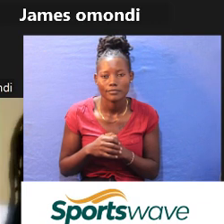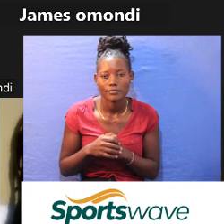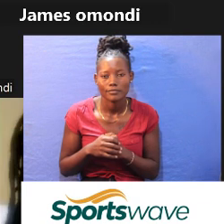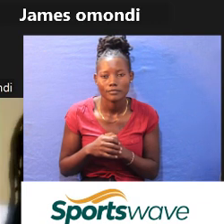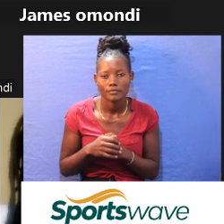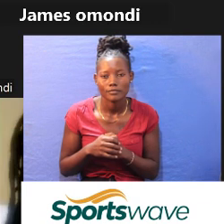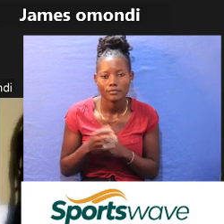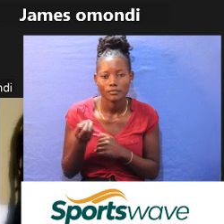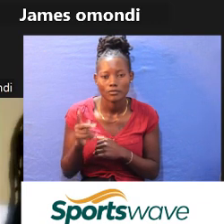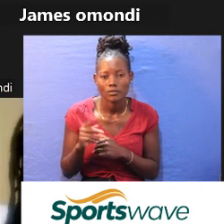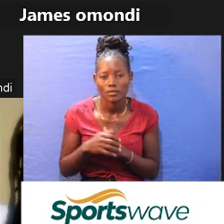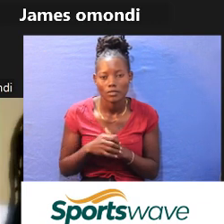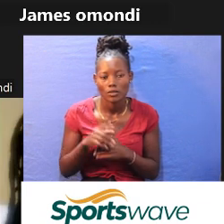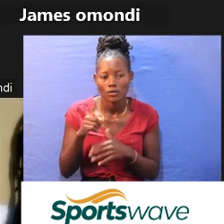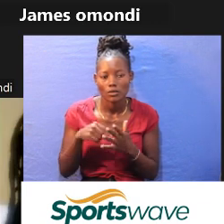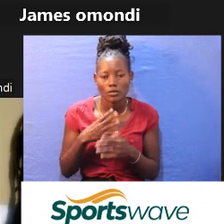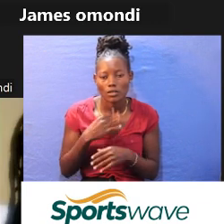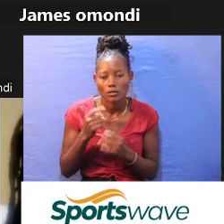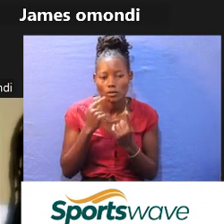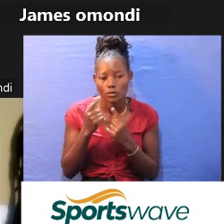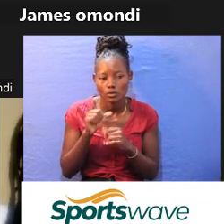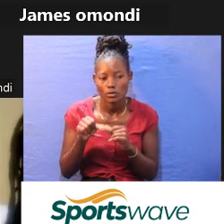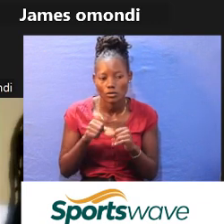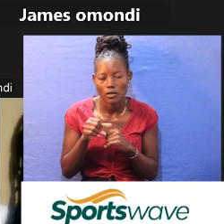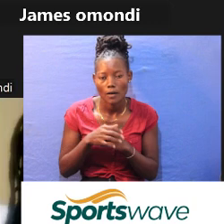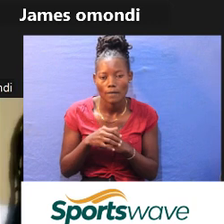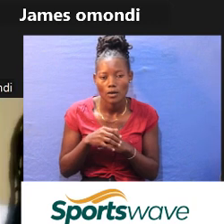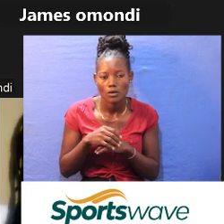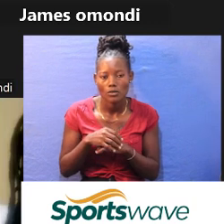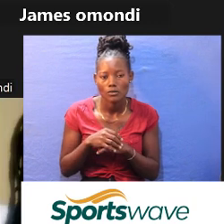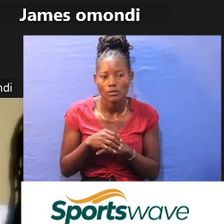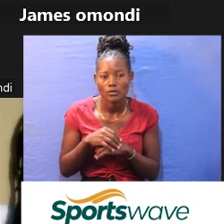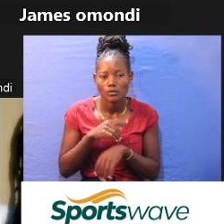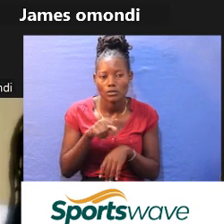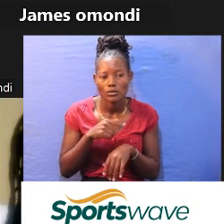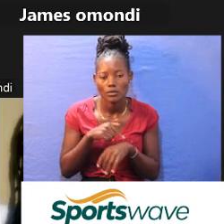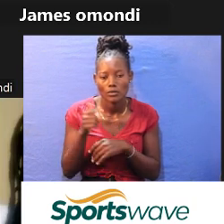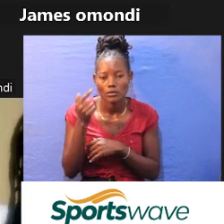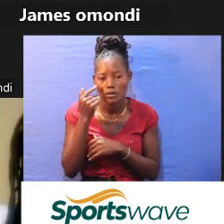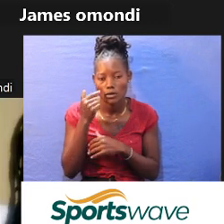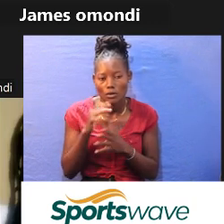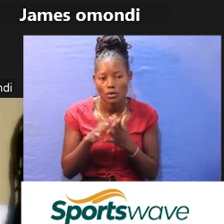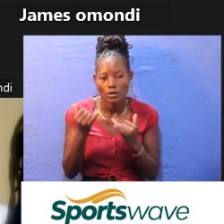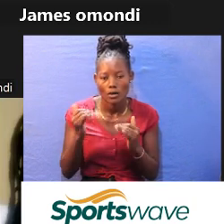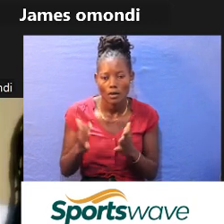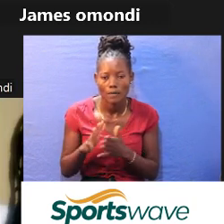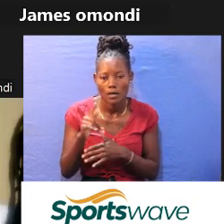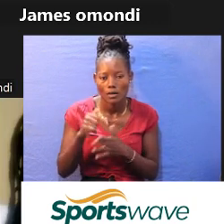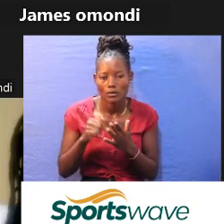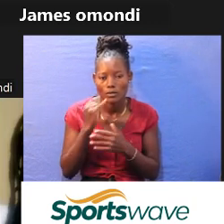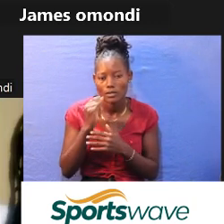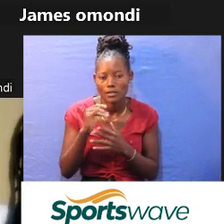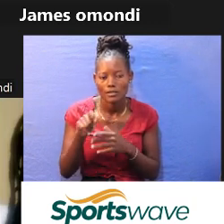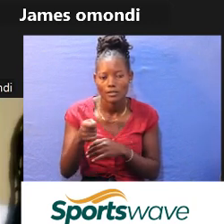Yeah. So what I want to look at is, when you look at an athlete, what would be some key